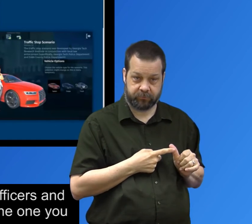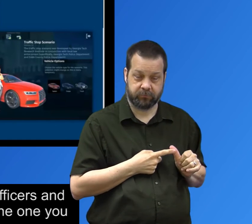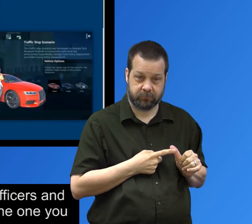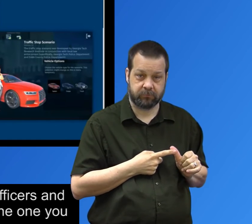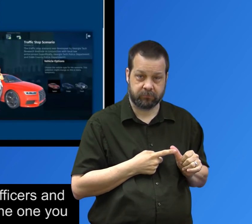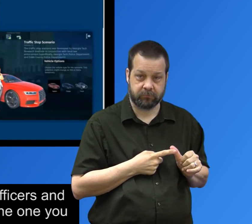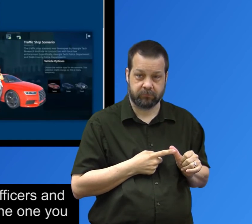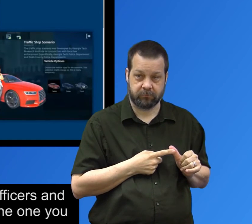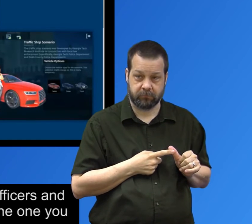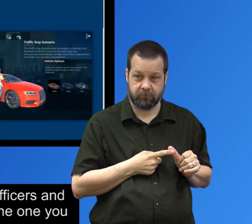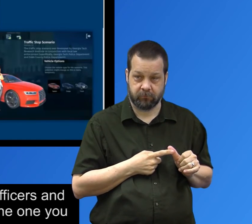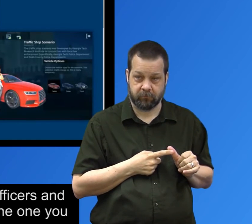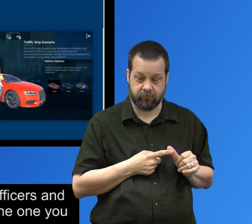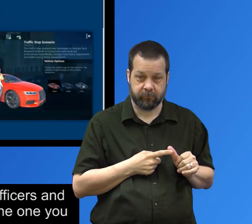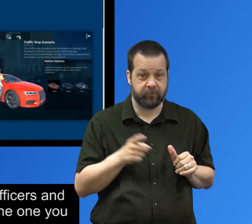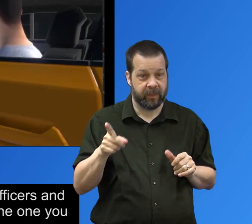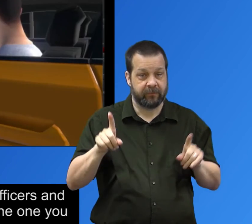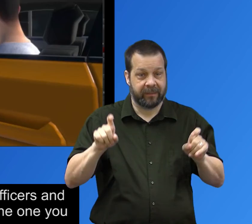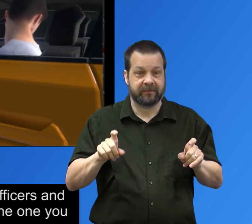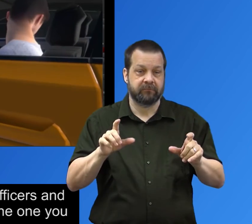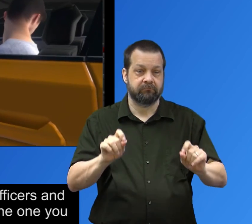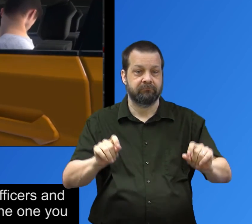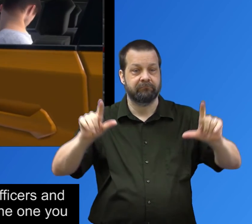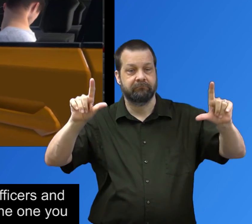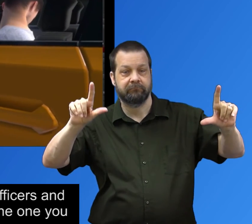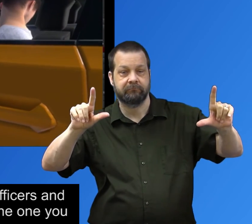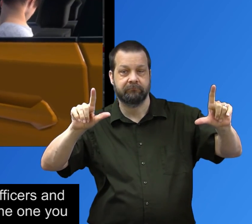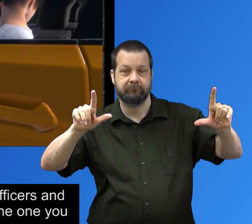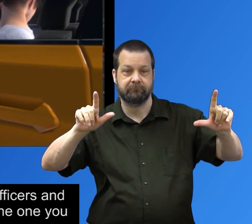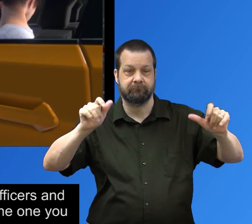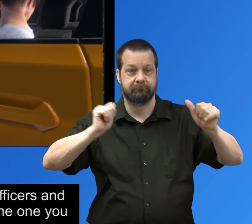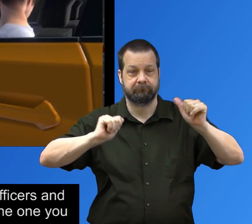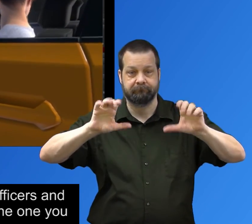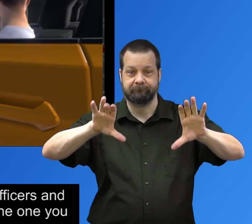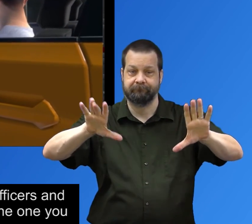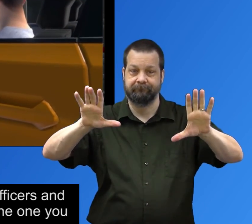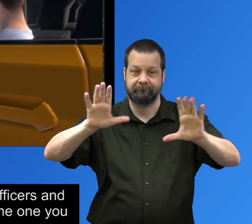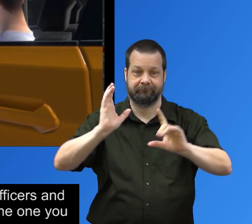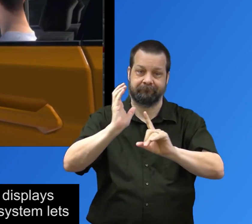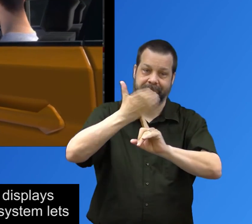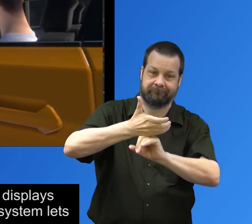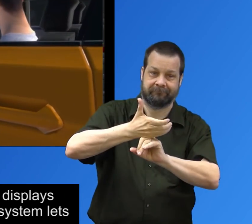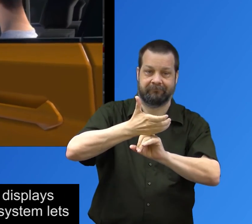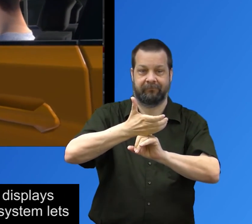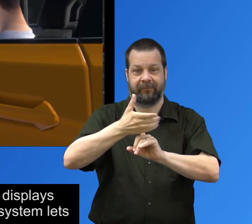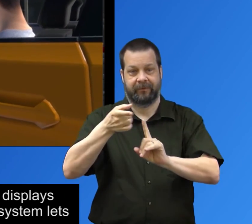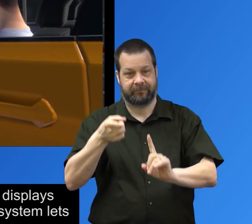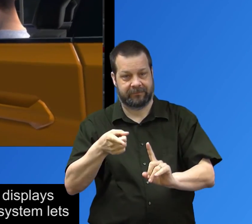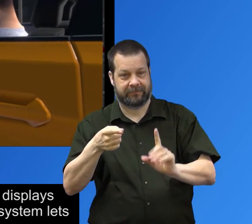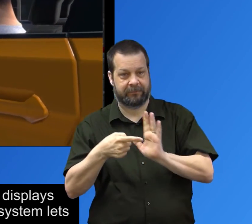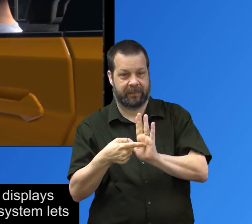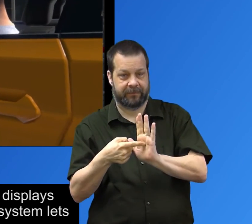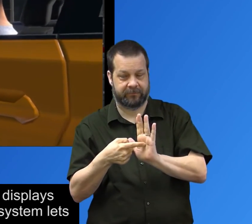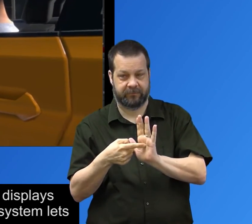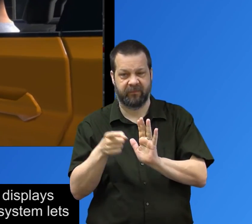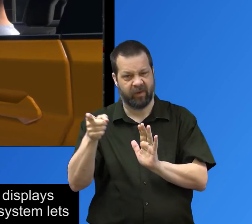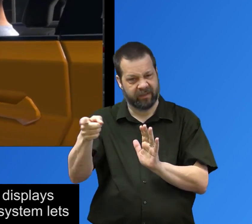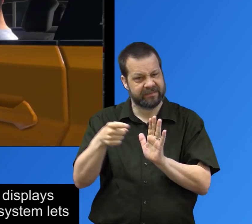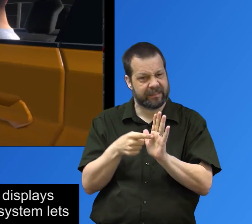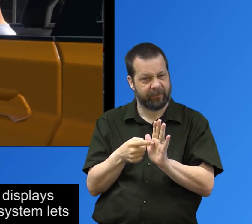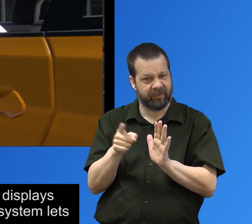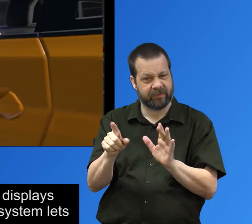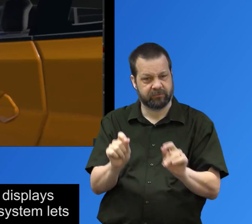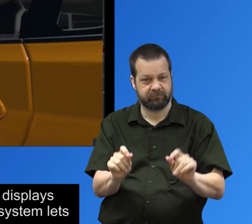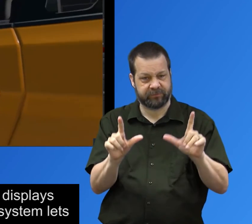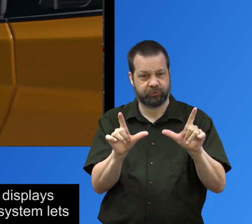work, police officers and first responders can test out virtual displays, like the one you see here that recognizes a driver's license